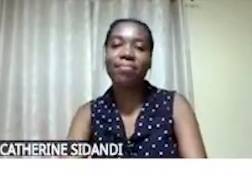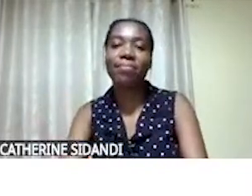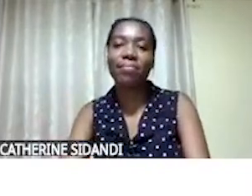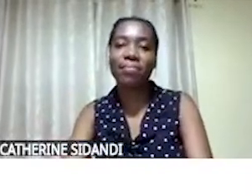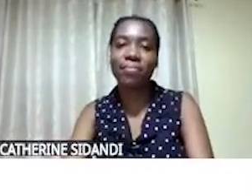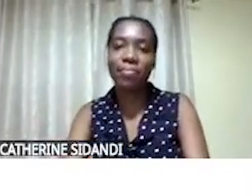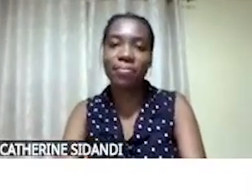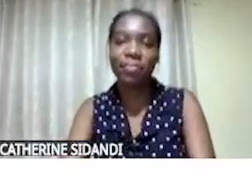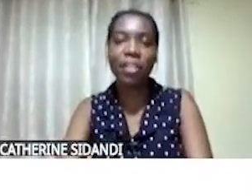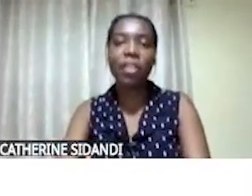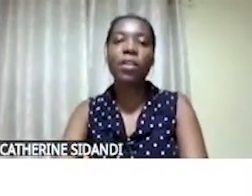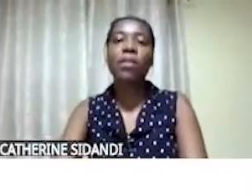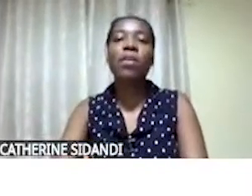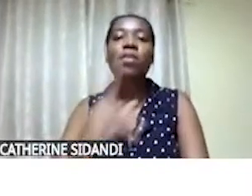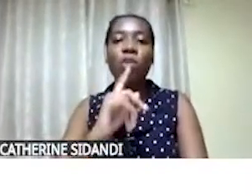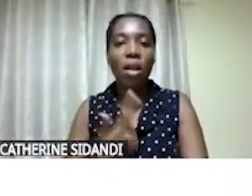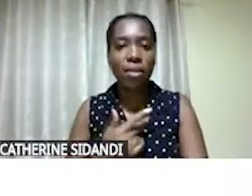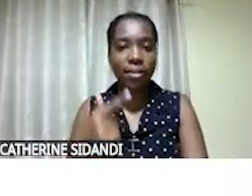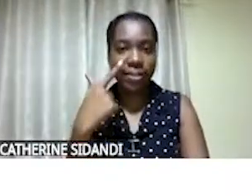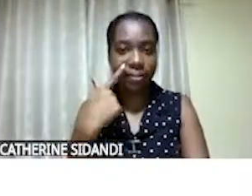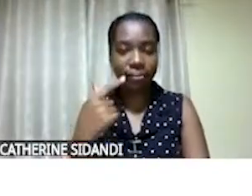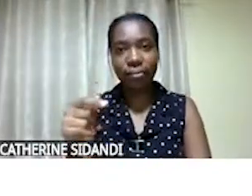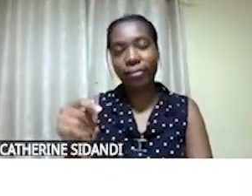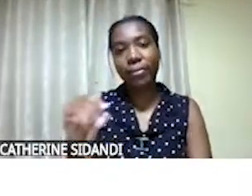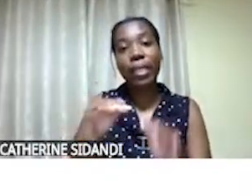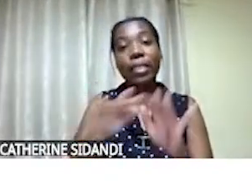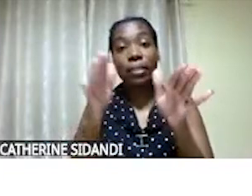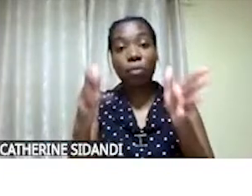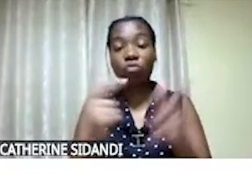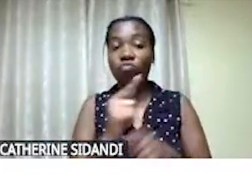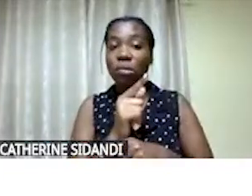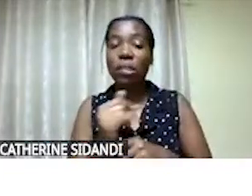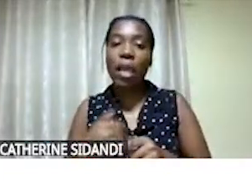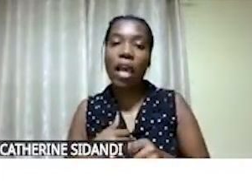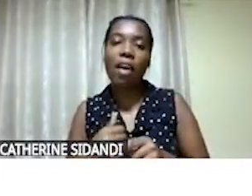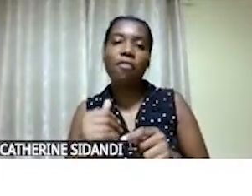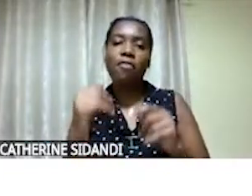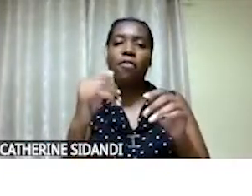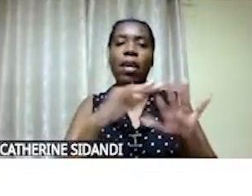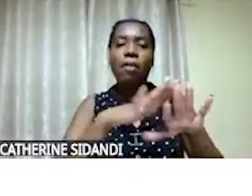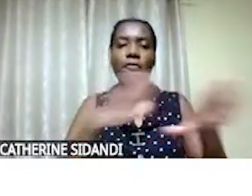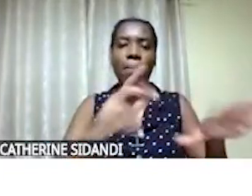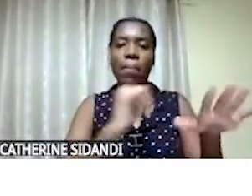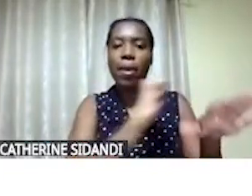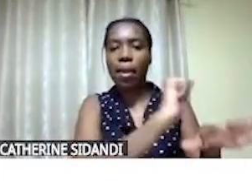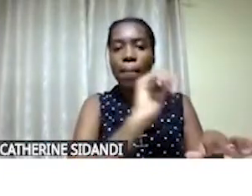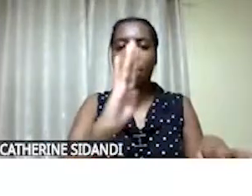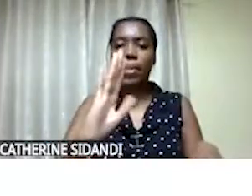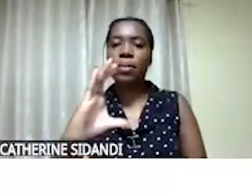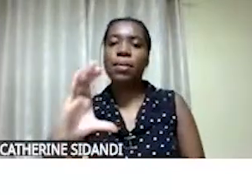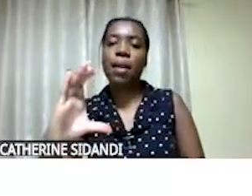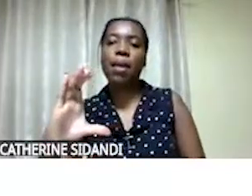So we have the HR sector in Kenya. You have Farm A, Farm B, and Farm C. Yeah. You might think